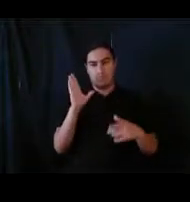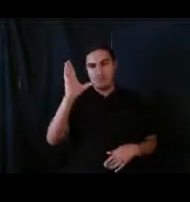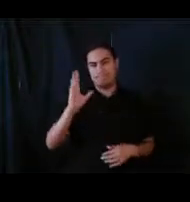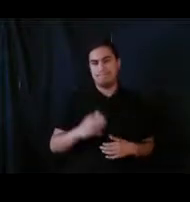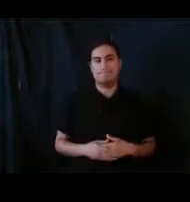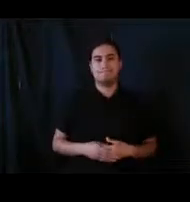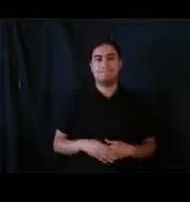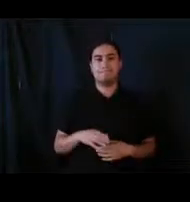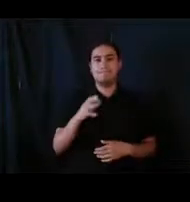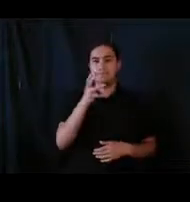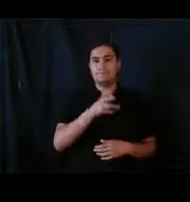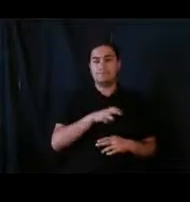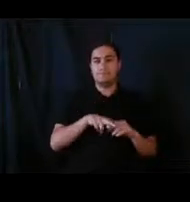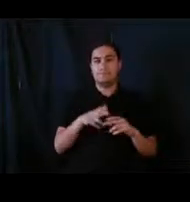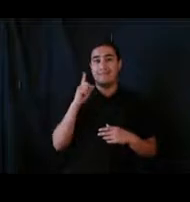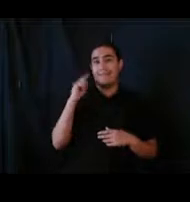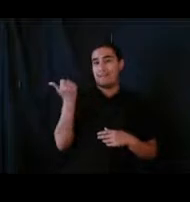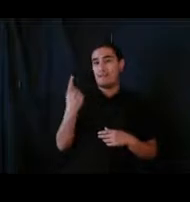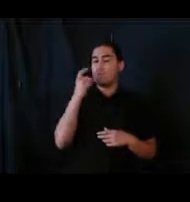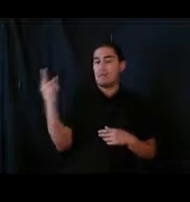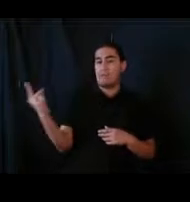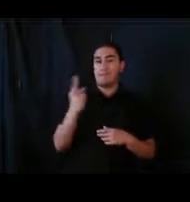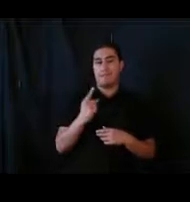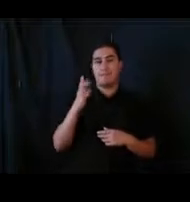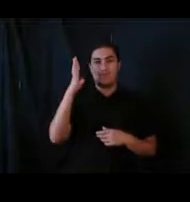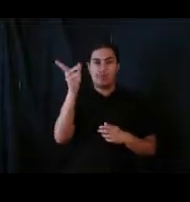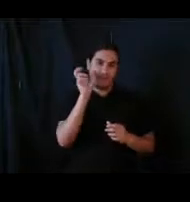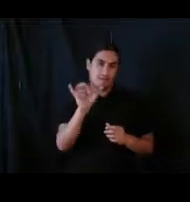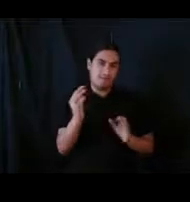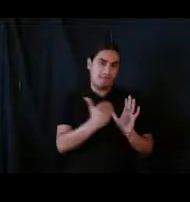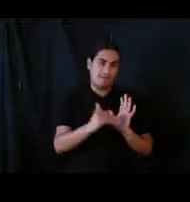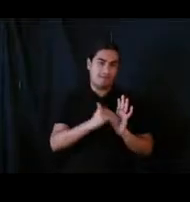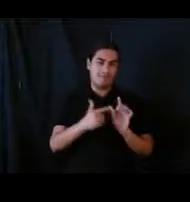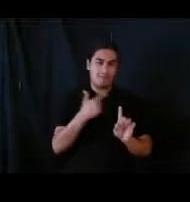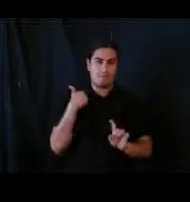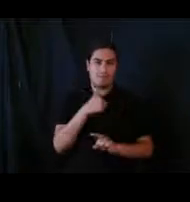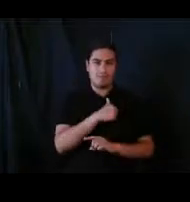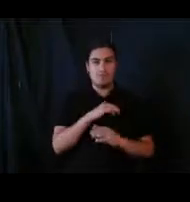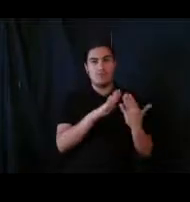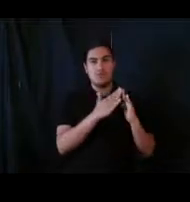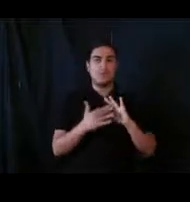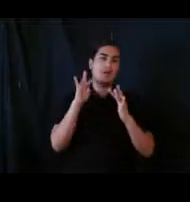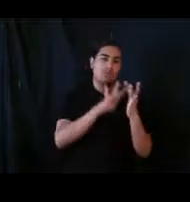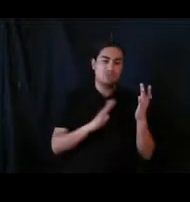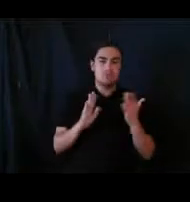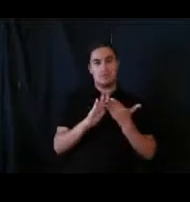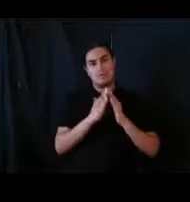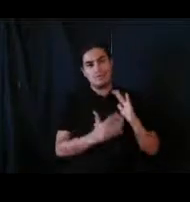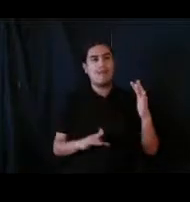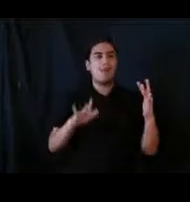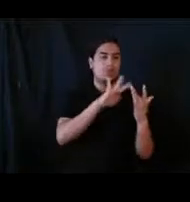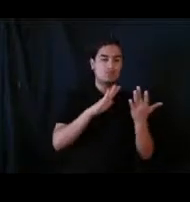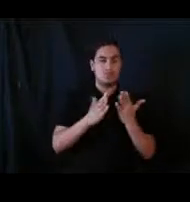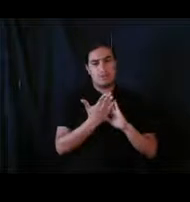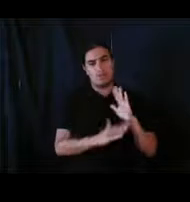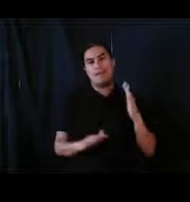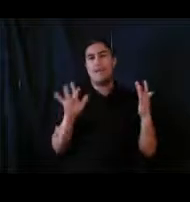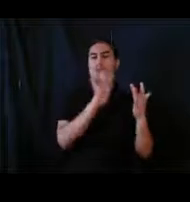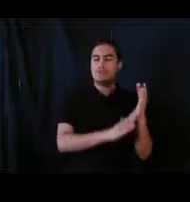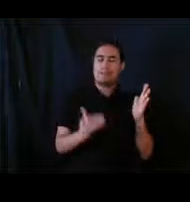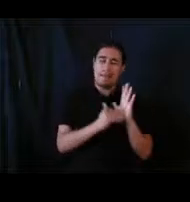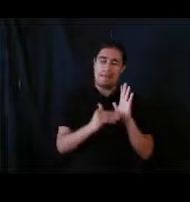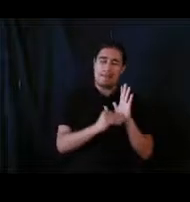think anybody that comes up here to speak will probably hear that over and over again from us community outreach community outreach community outreach any